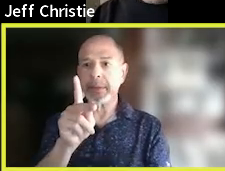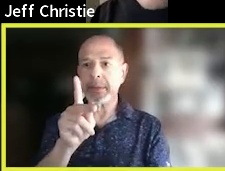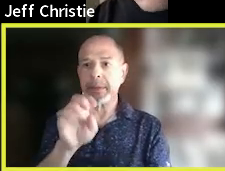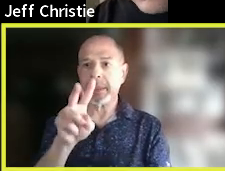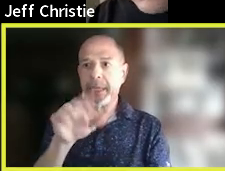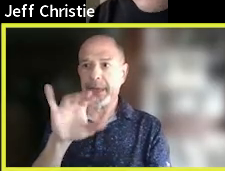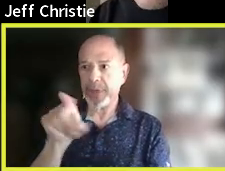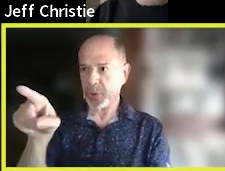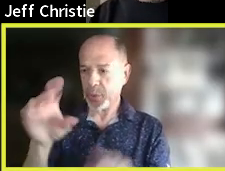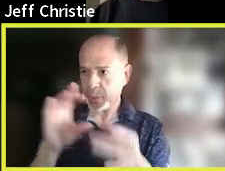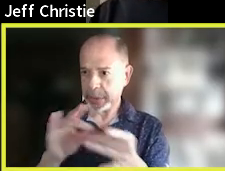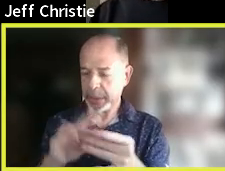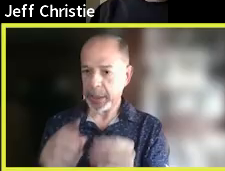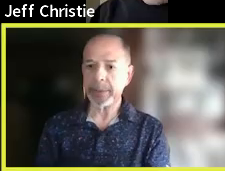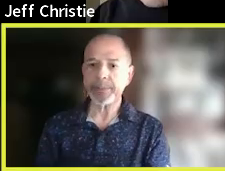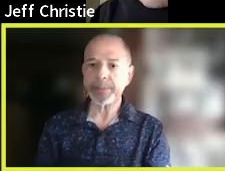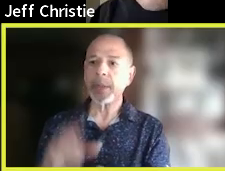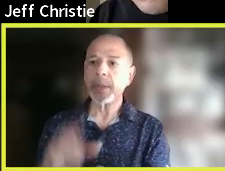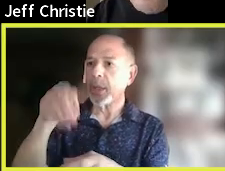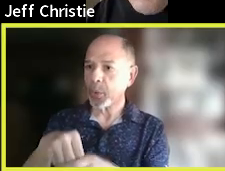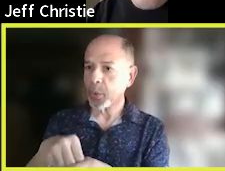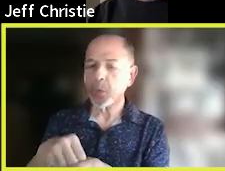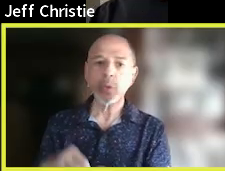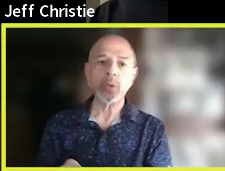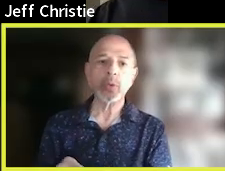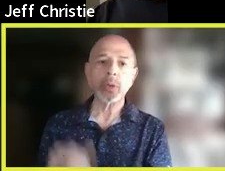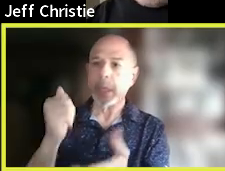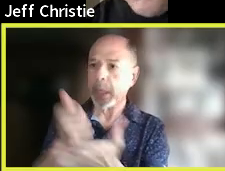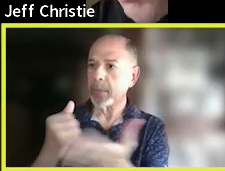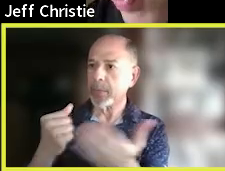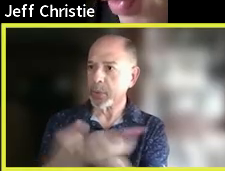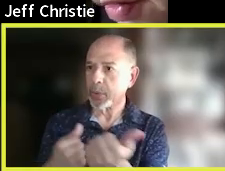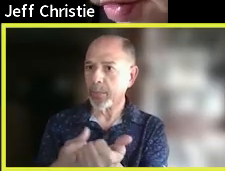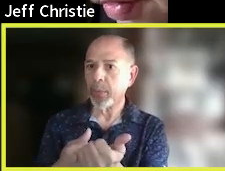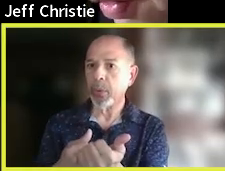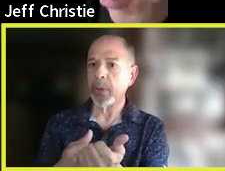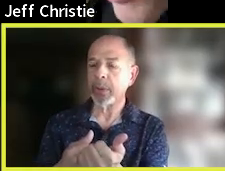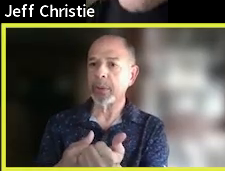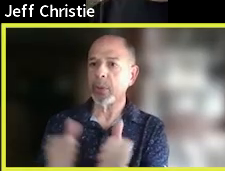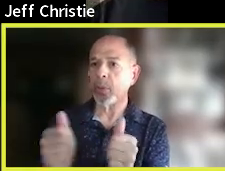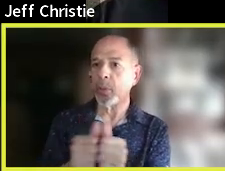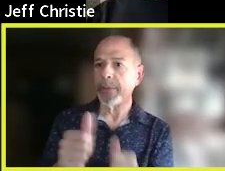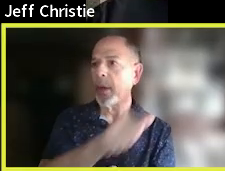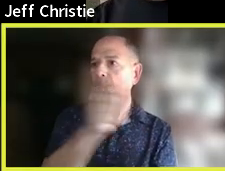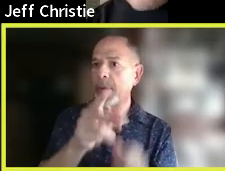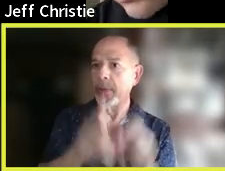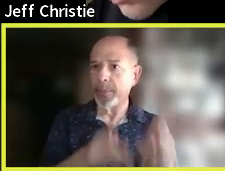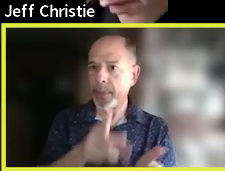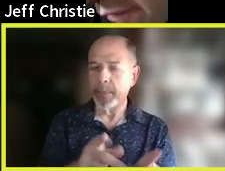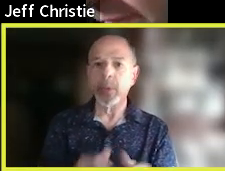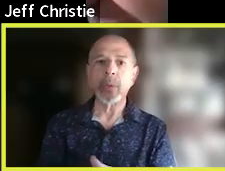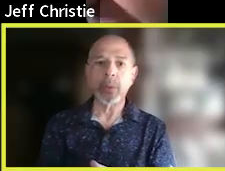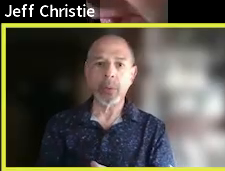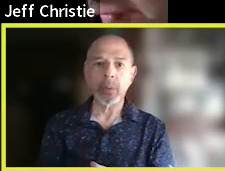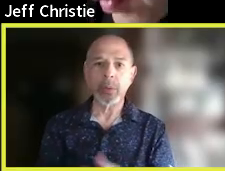this include like the peer support specialists like myself who will be working with individuals Yes. starting